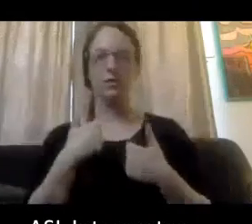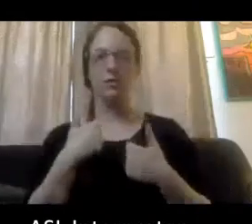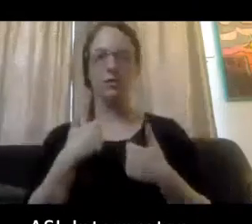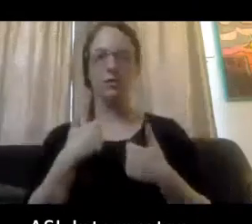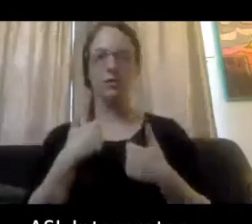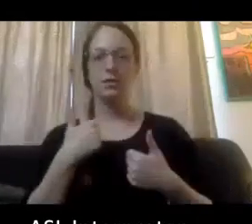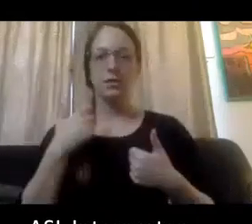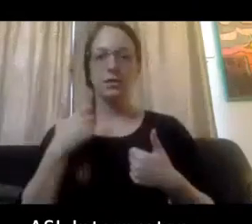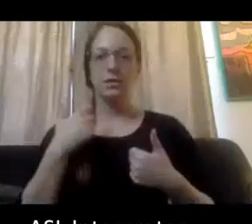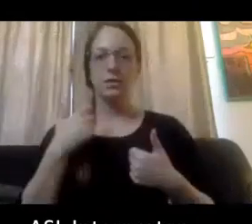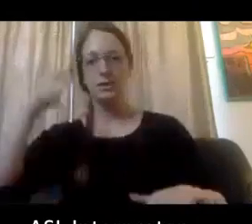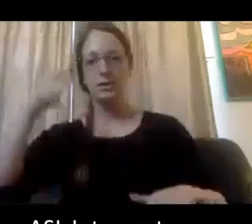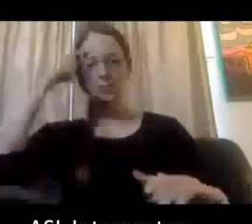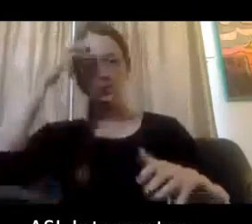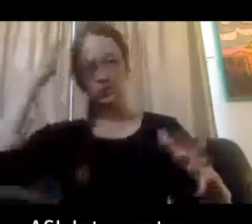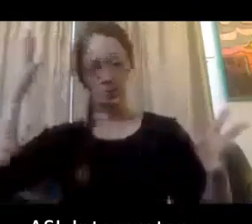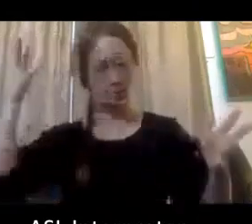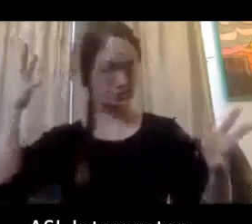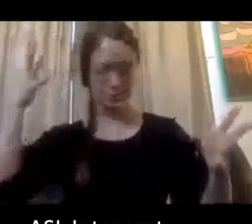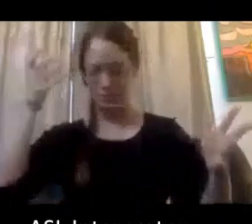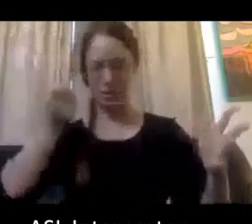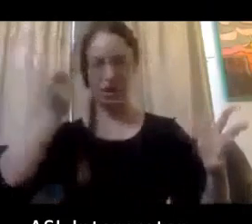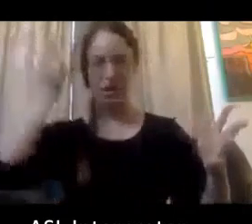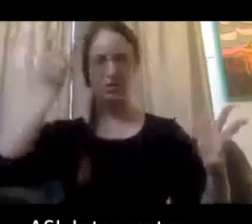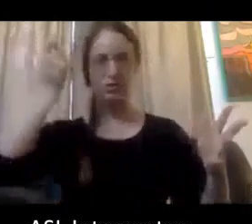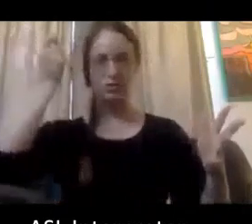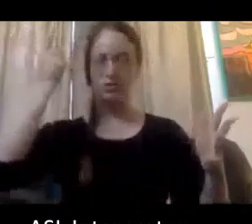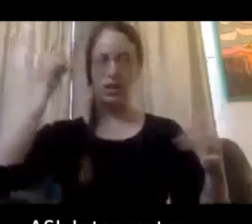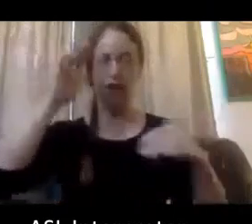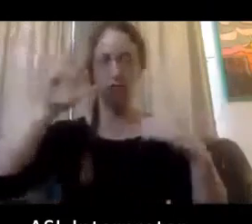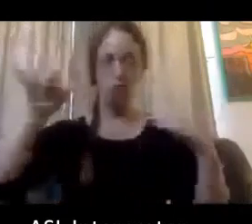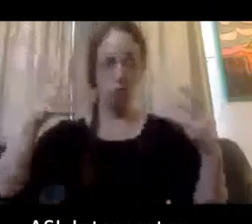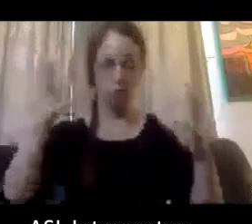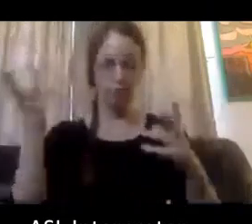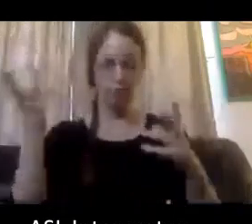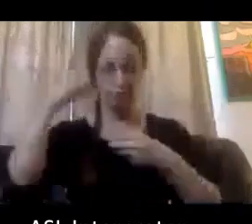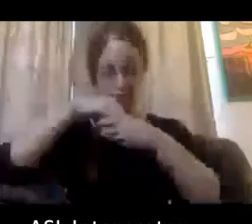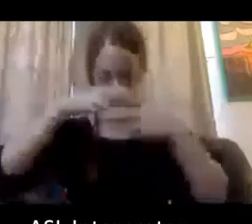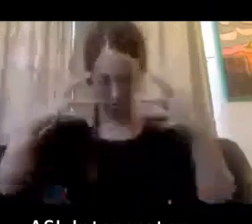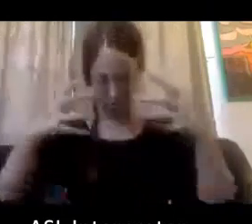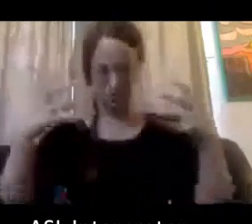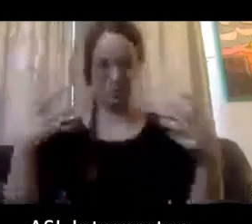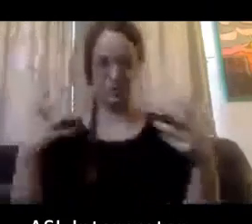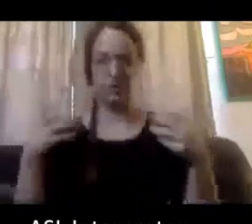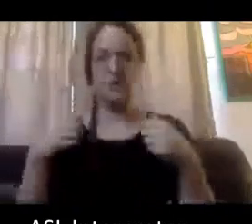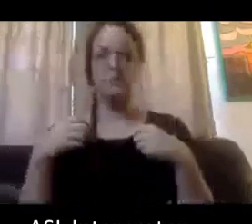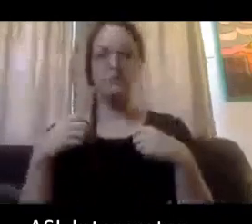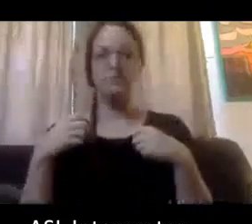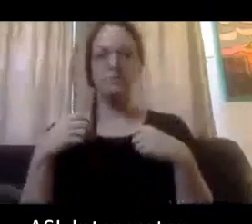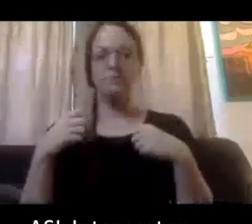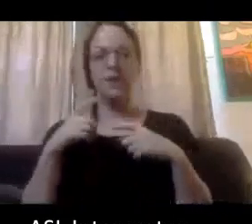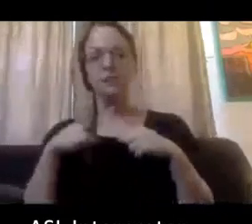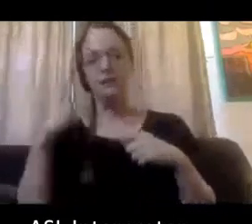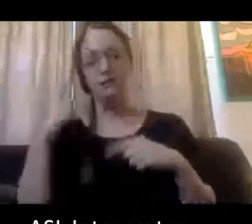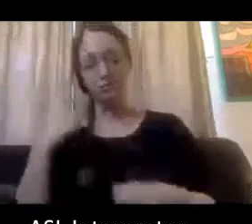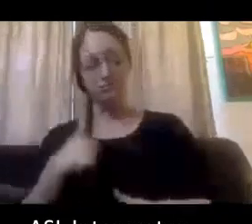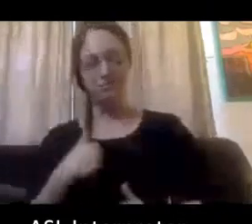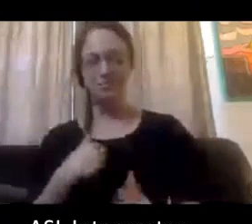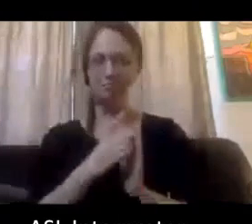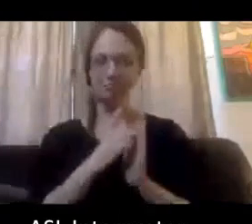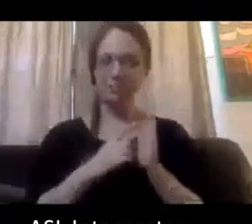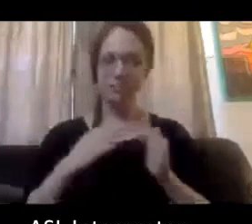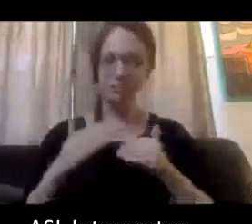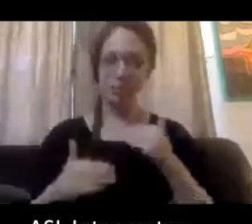that. A positive thing. I've really enjoyed the design process, I have to